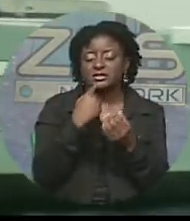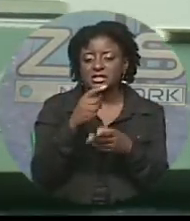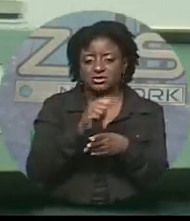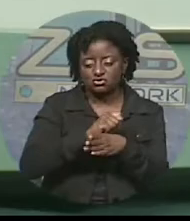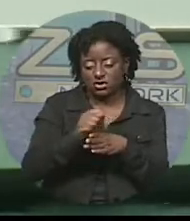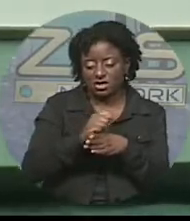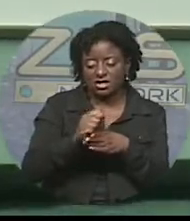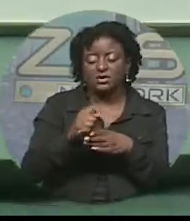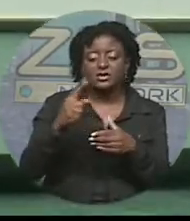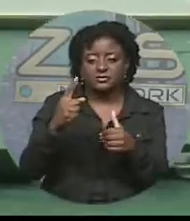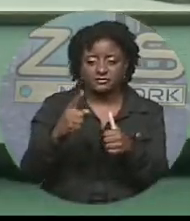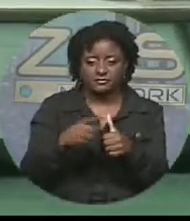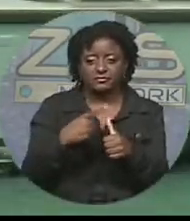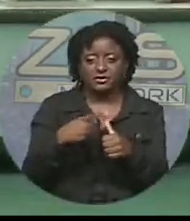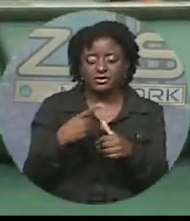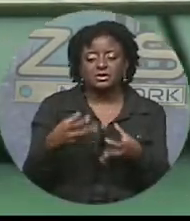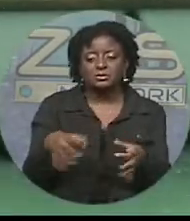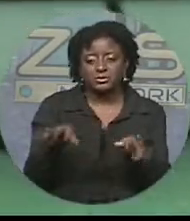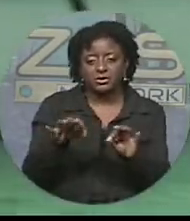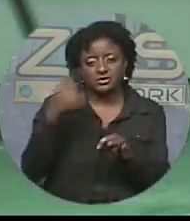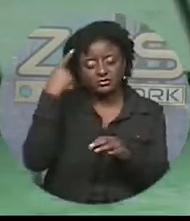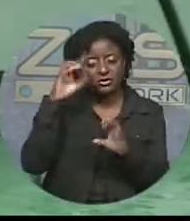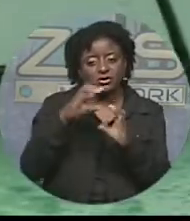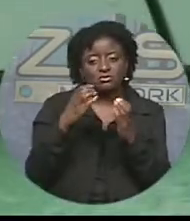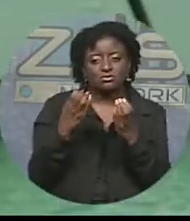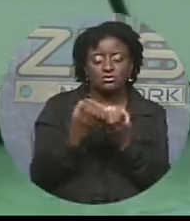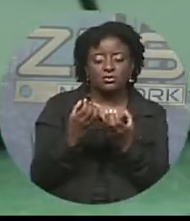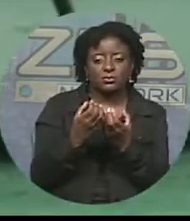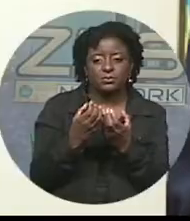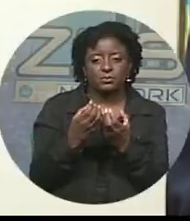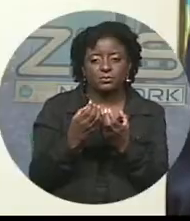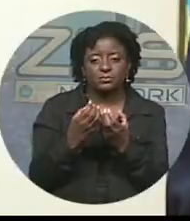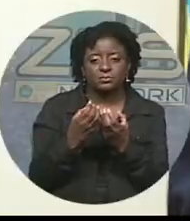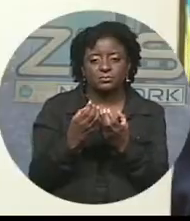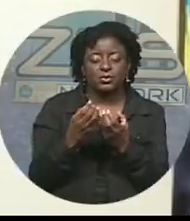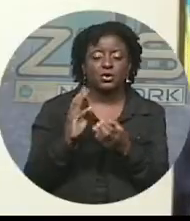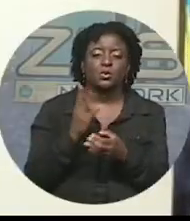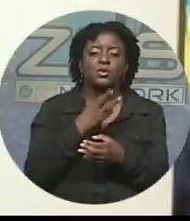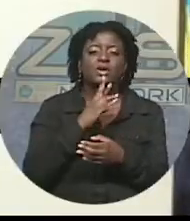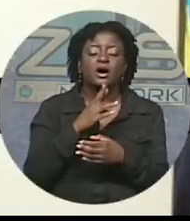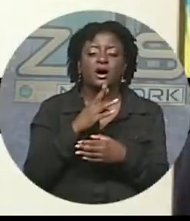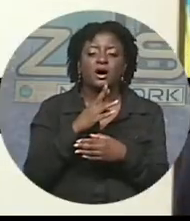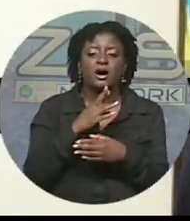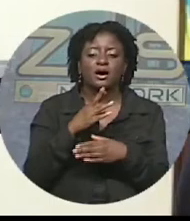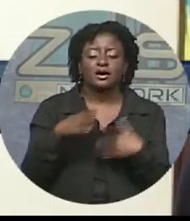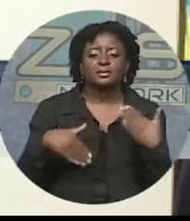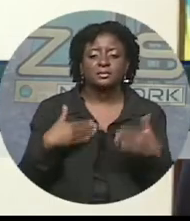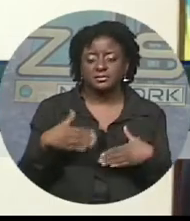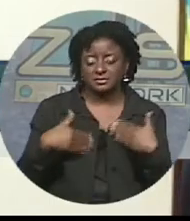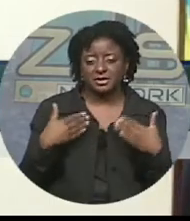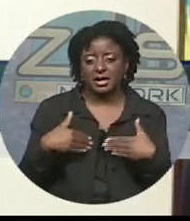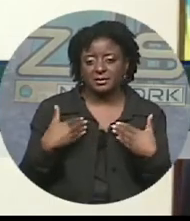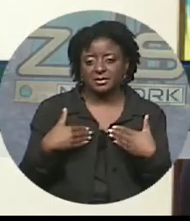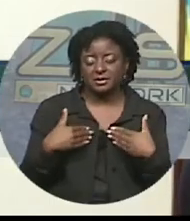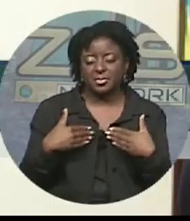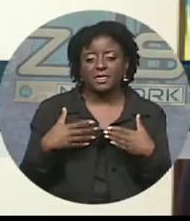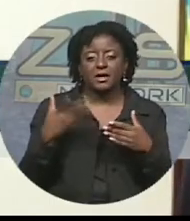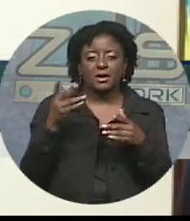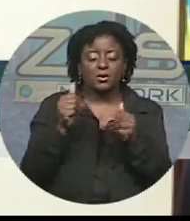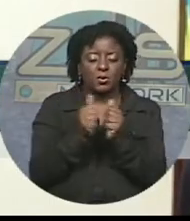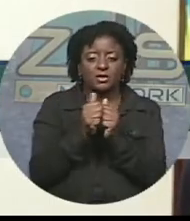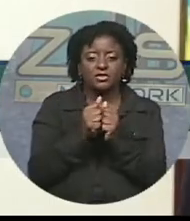order of business for crew members. We are very pleased with the performance of the vessel that we have,